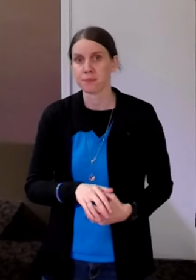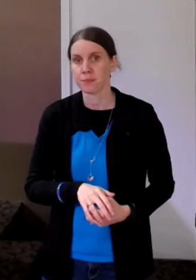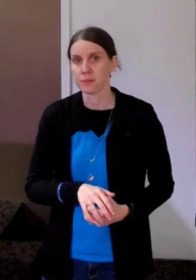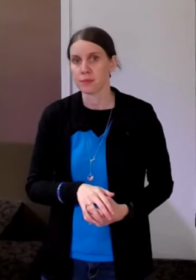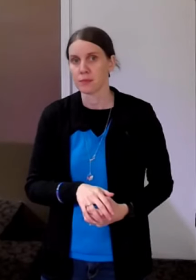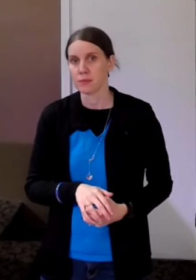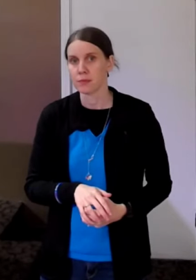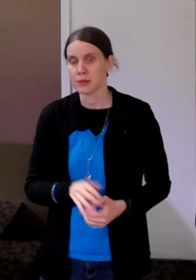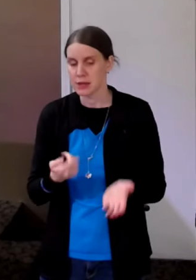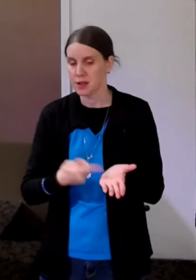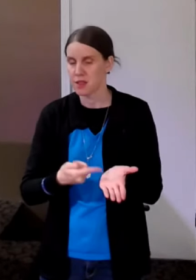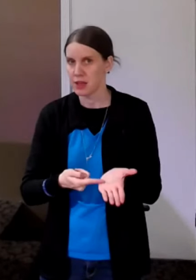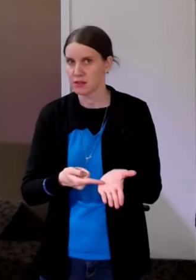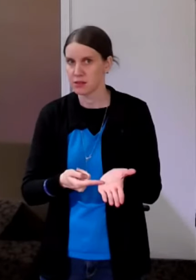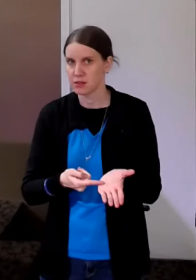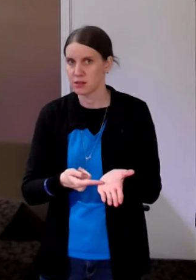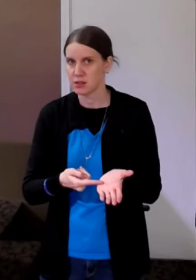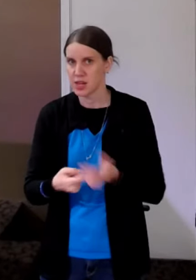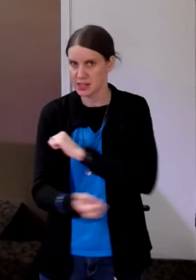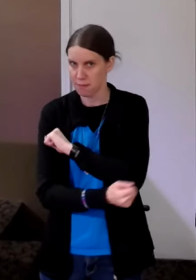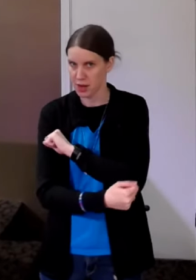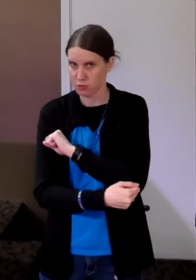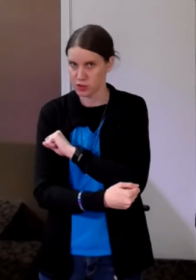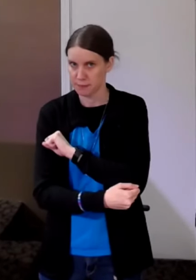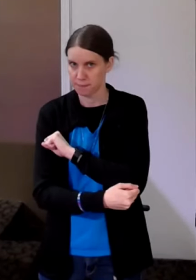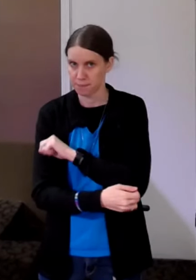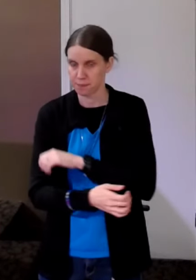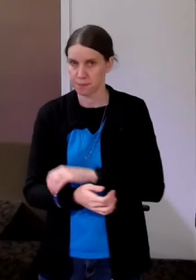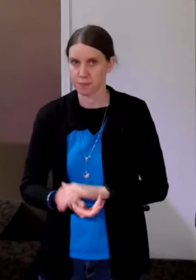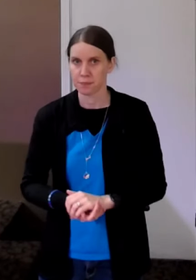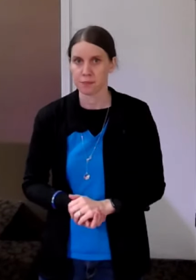And this is the condemnation.